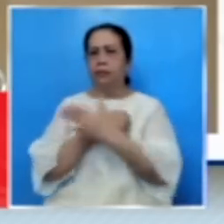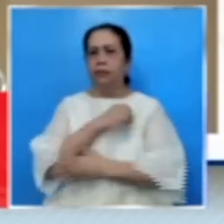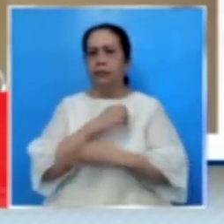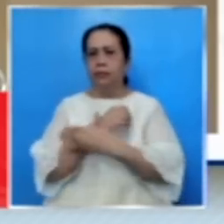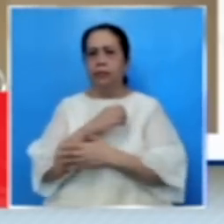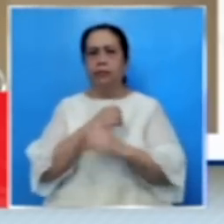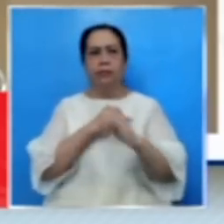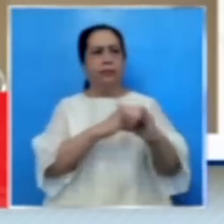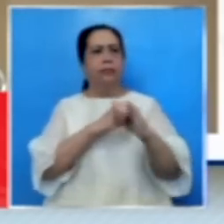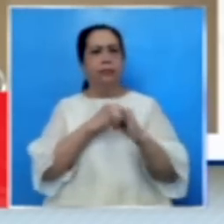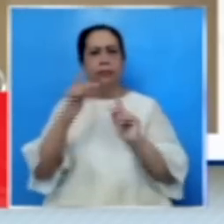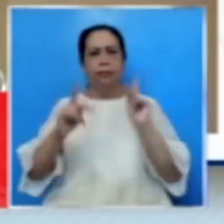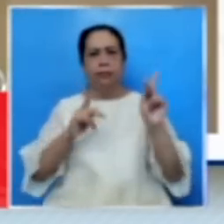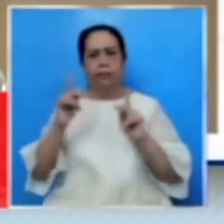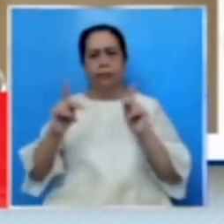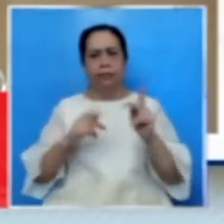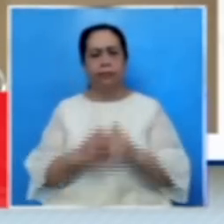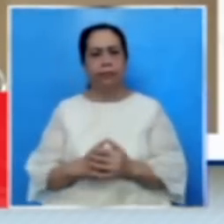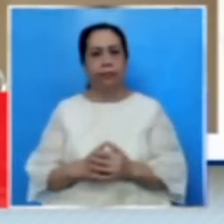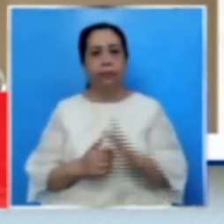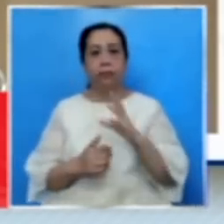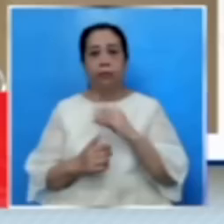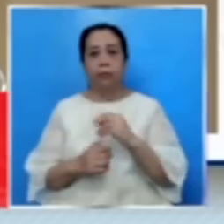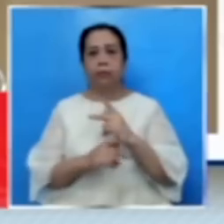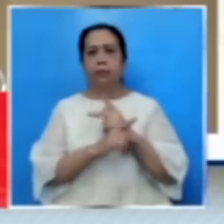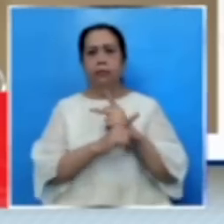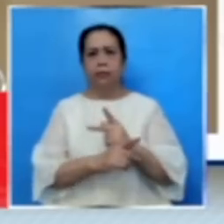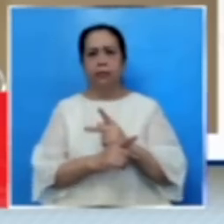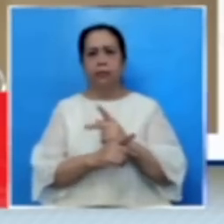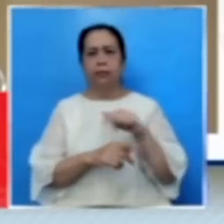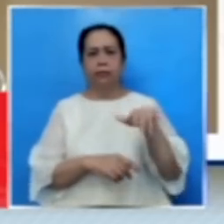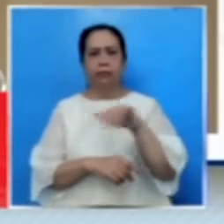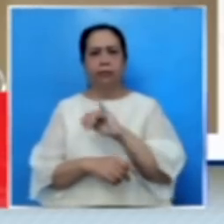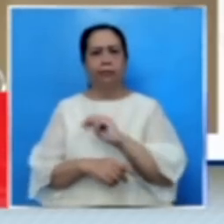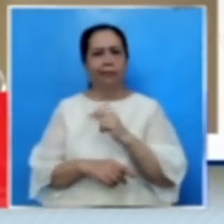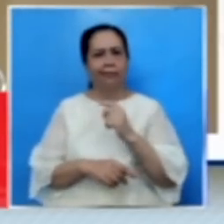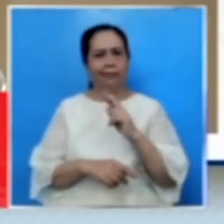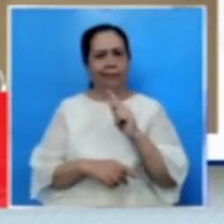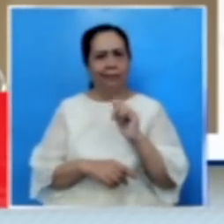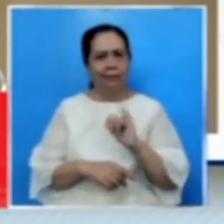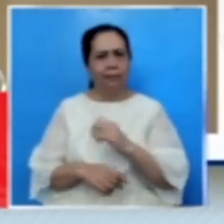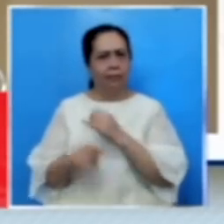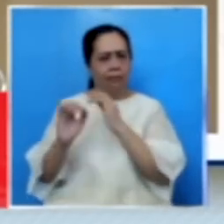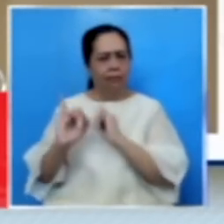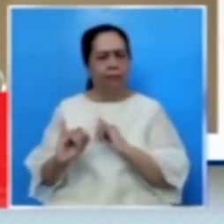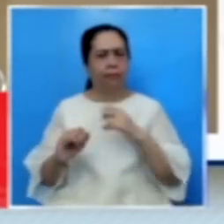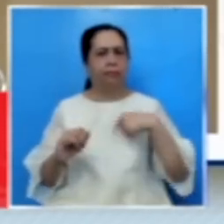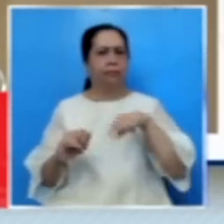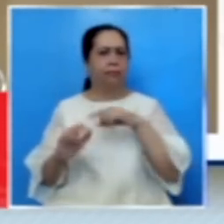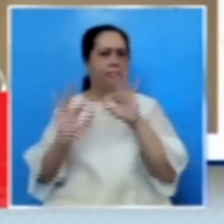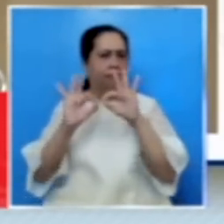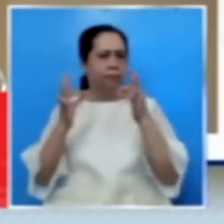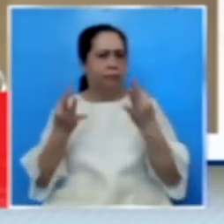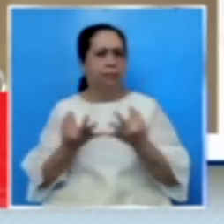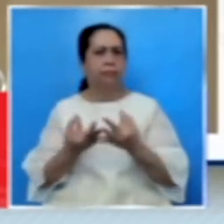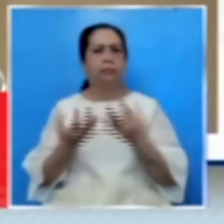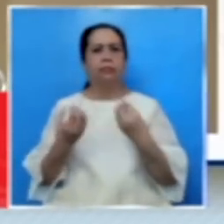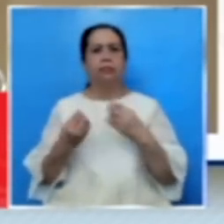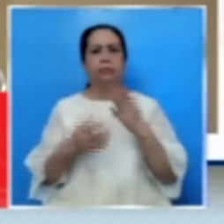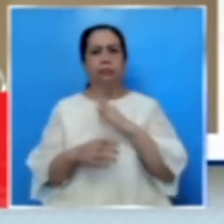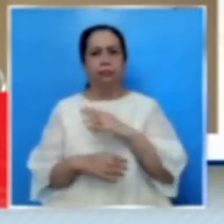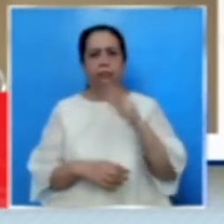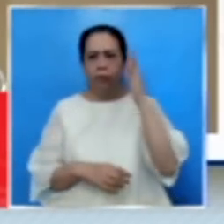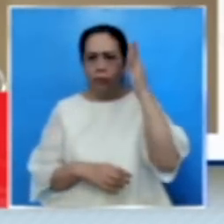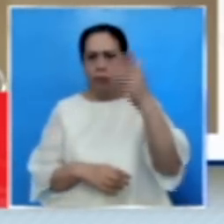men, and protecting the integrity of our families and the future of